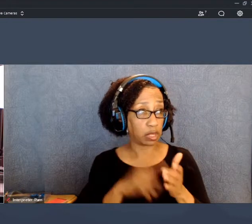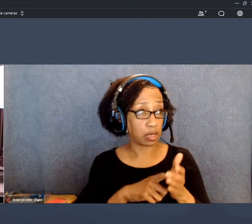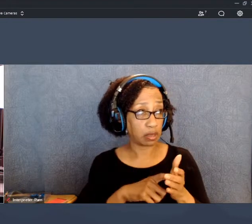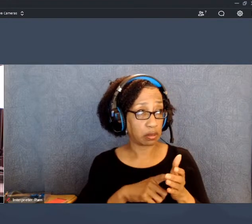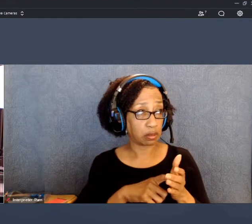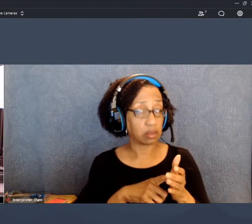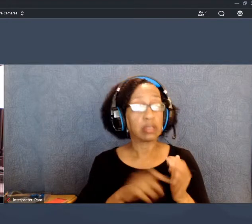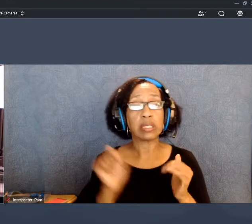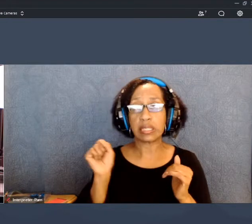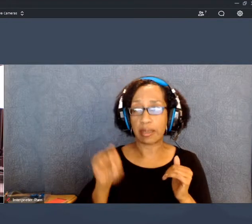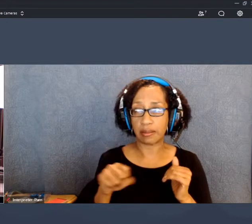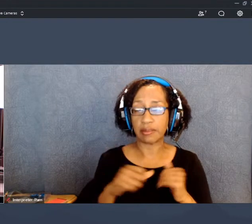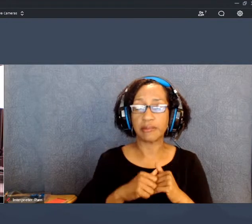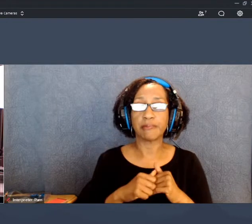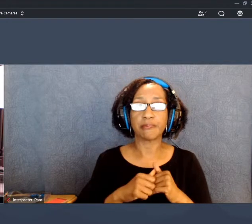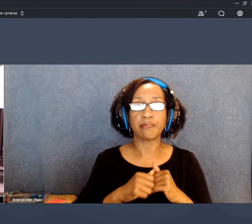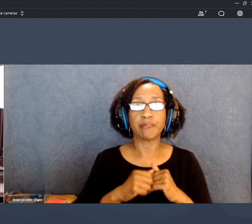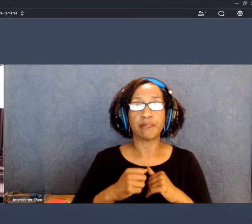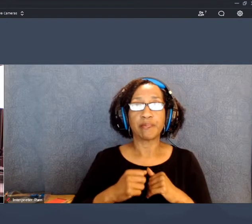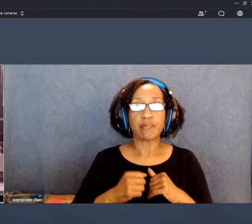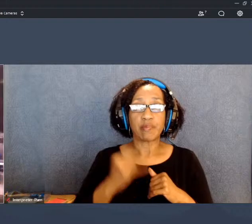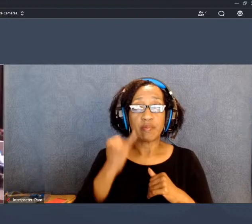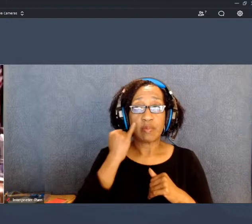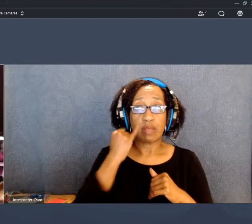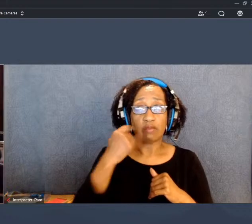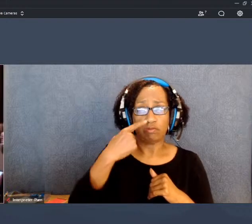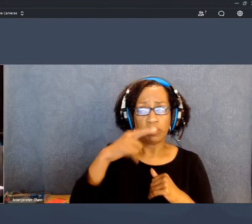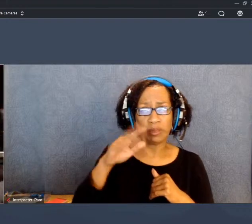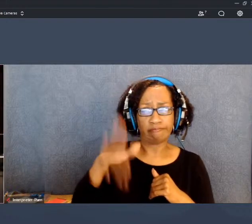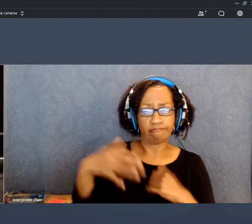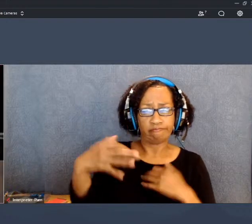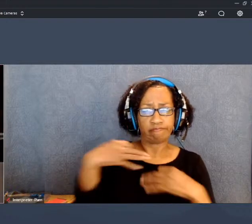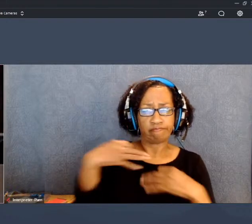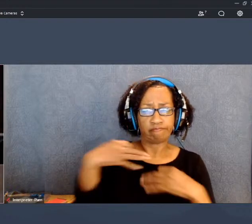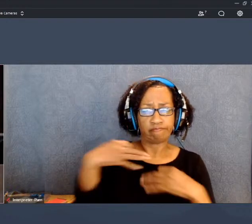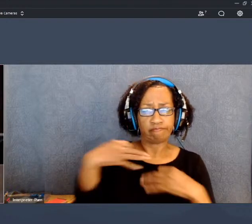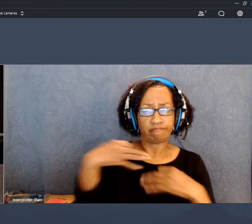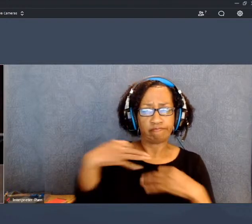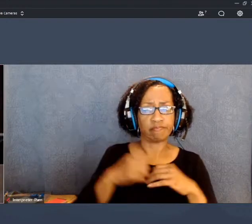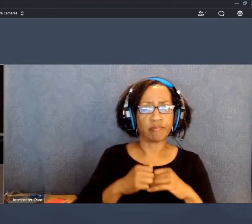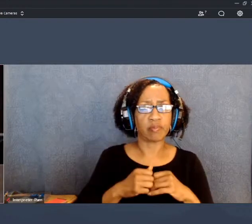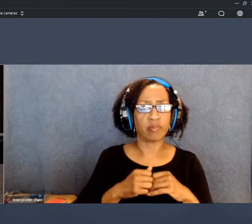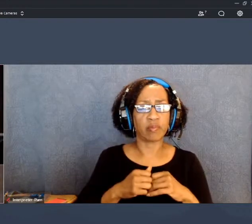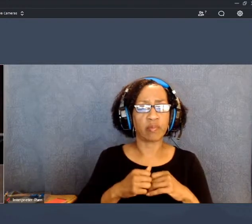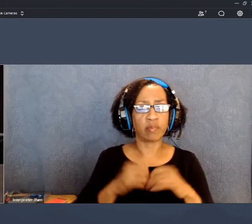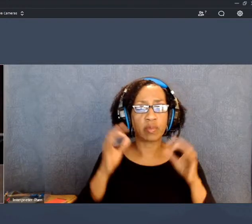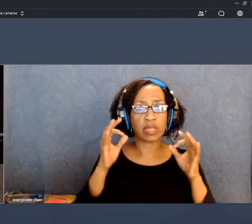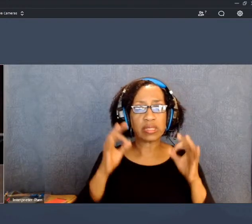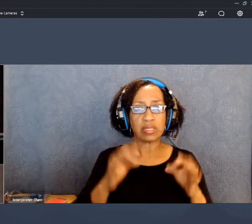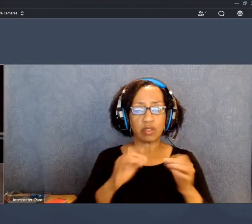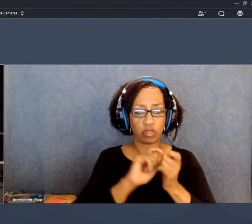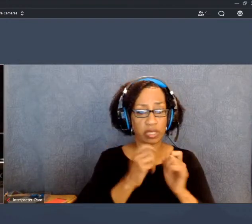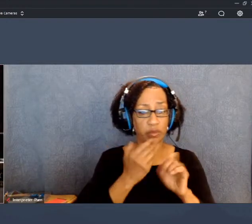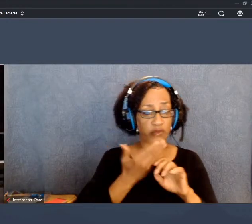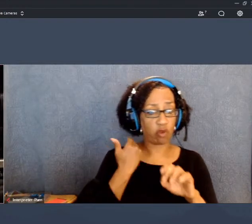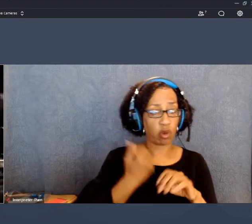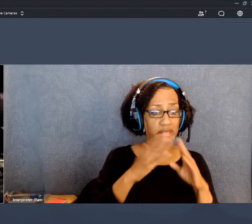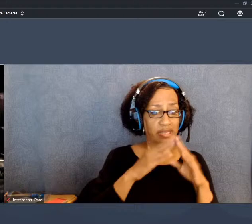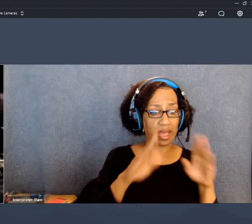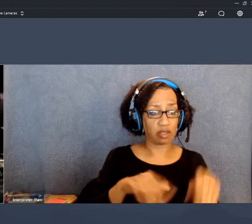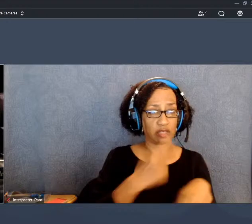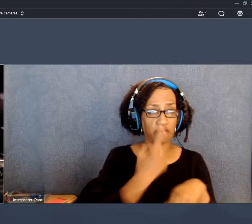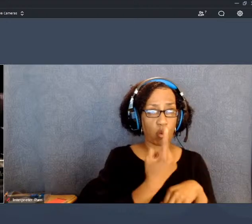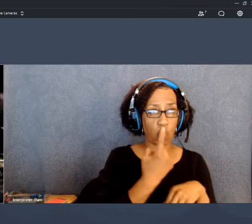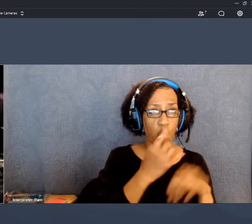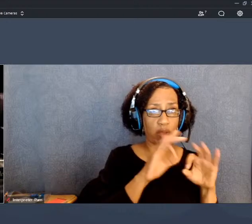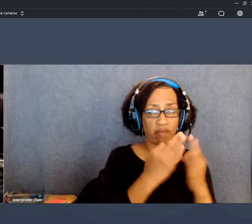Mr. Chairman. If I may, from the applicant, just get a little understanding of the decision to go from single-family residential to multifamily.